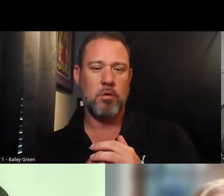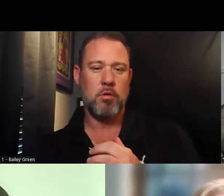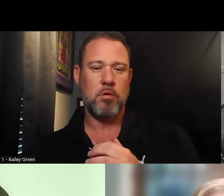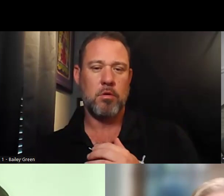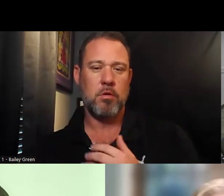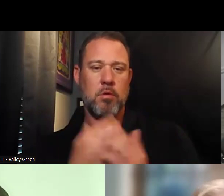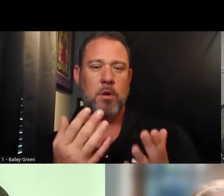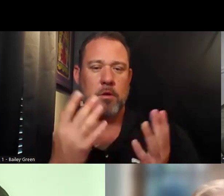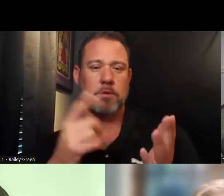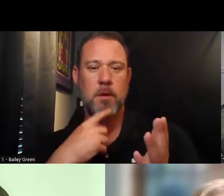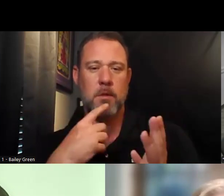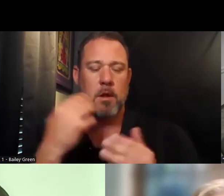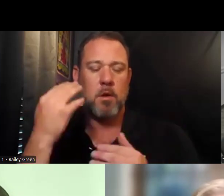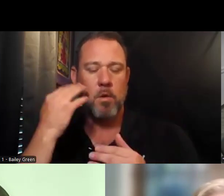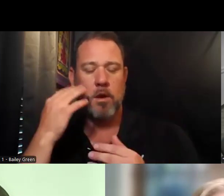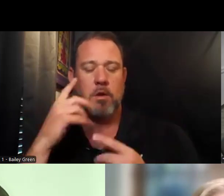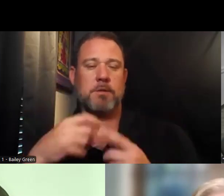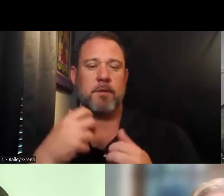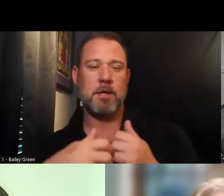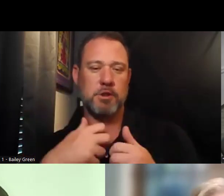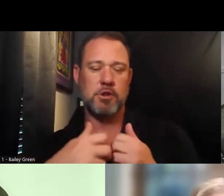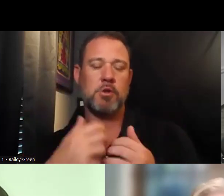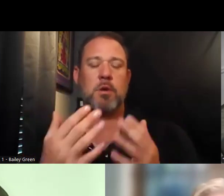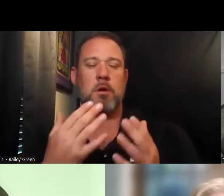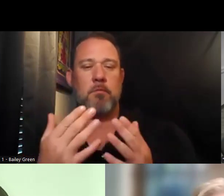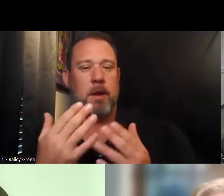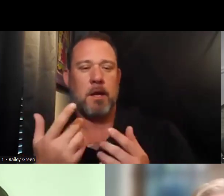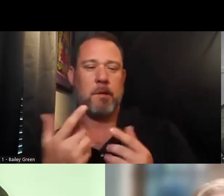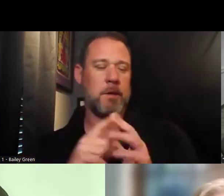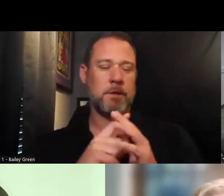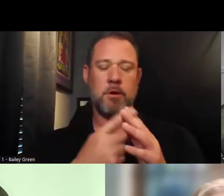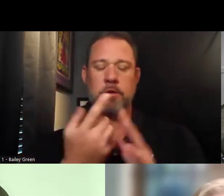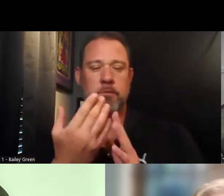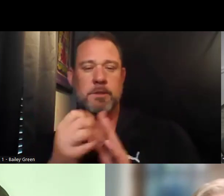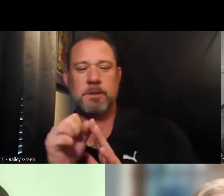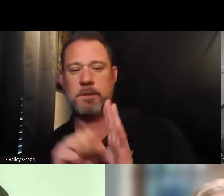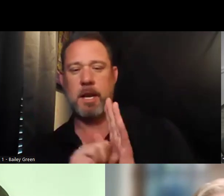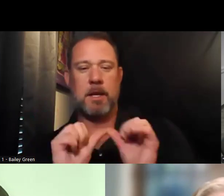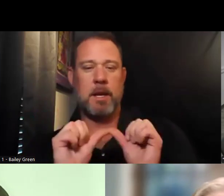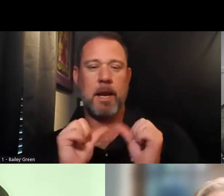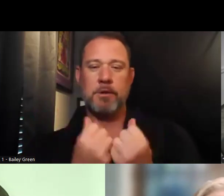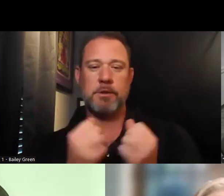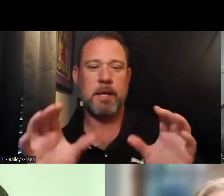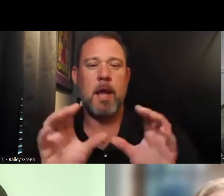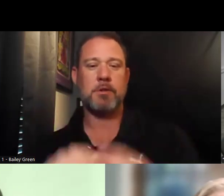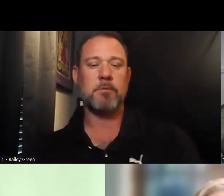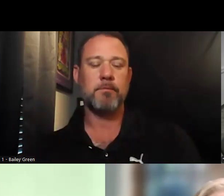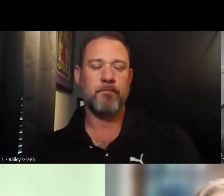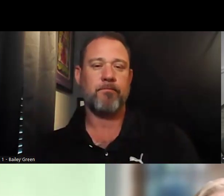again, raise public awareness of this issue and maybe marshal some state agency action.